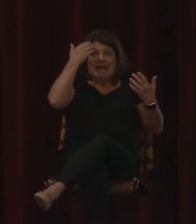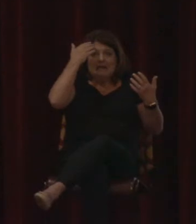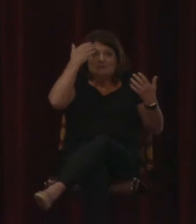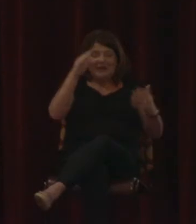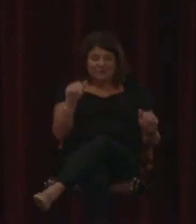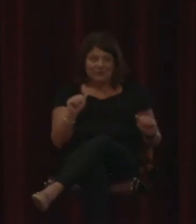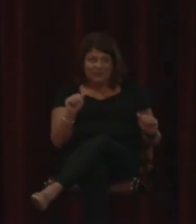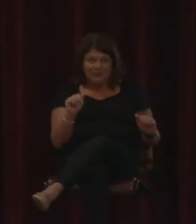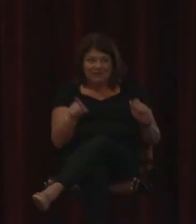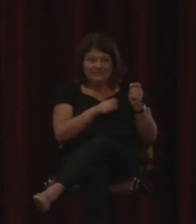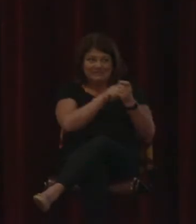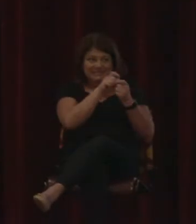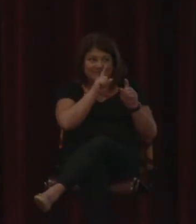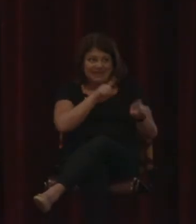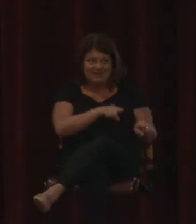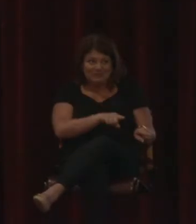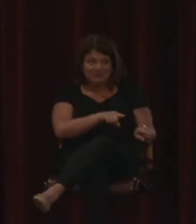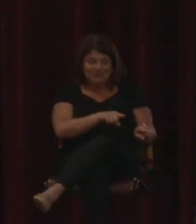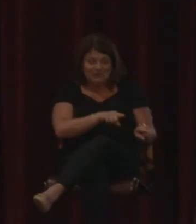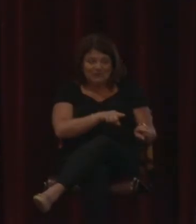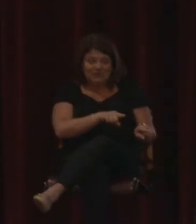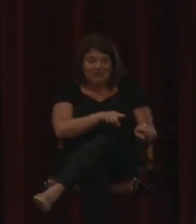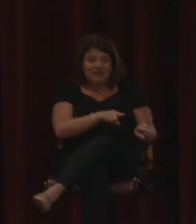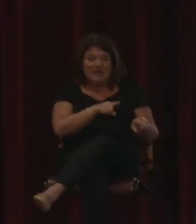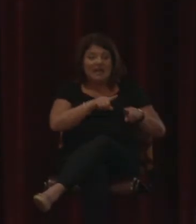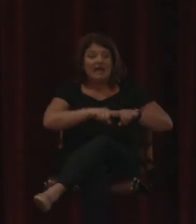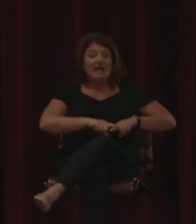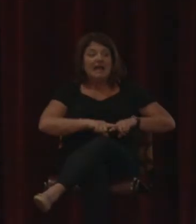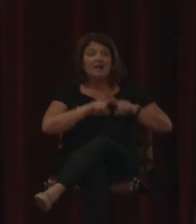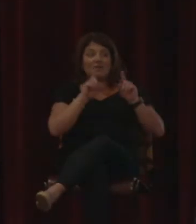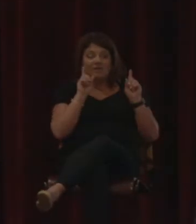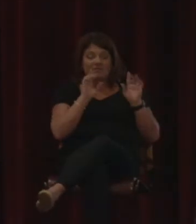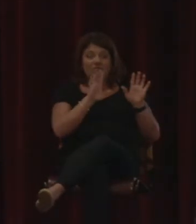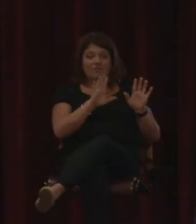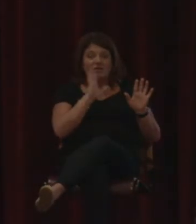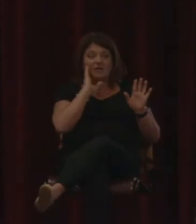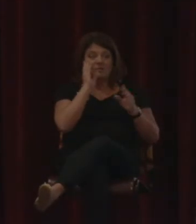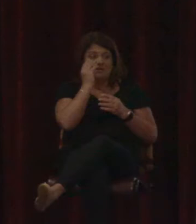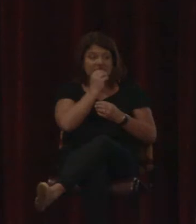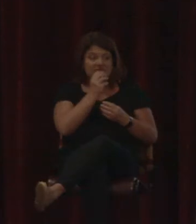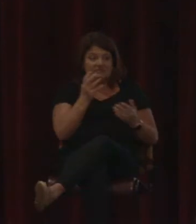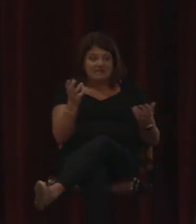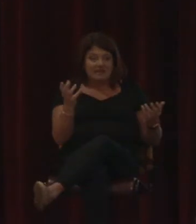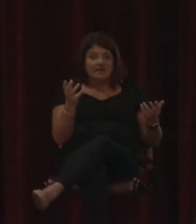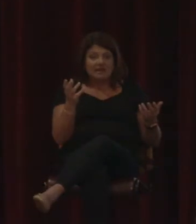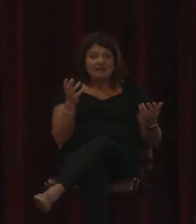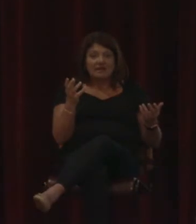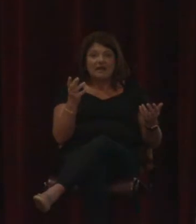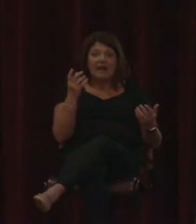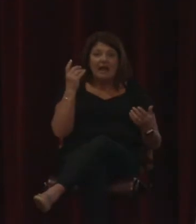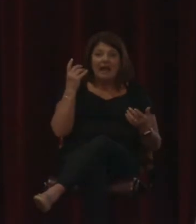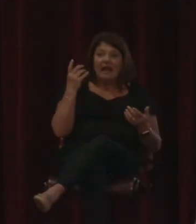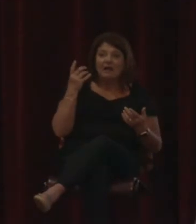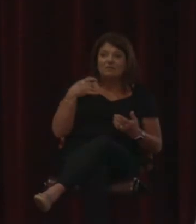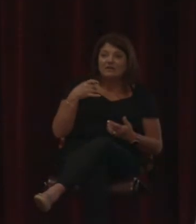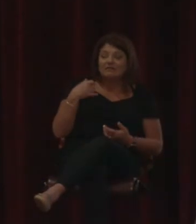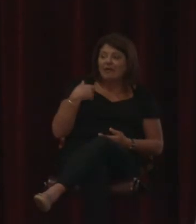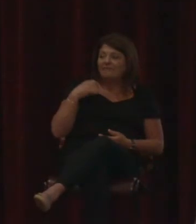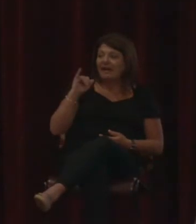the specific answer to that. However, I will say this, and I actually have some IRS friends. I don't know if they're still